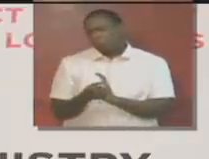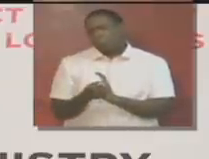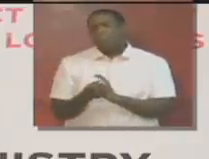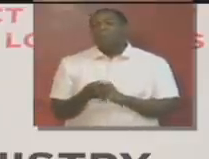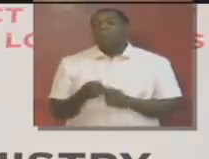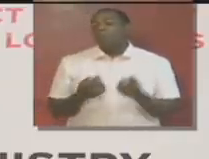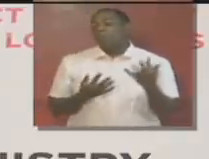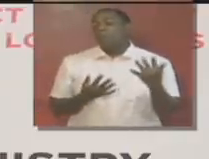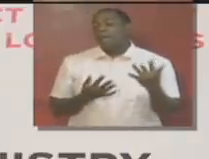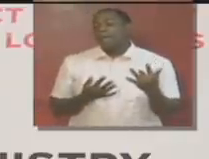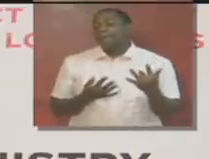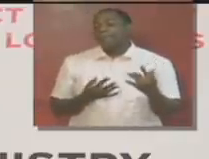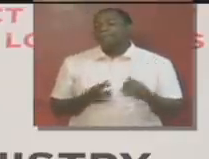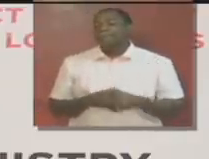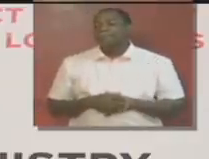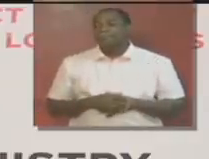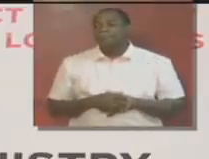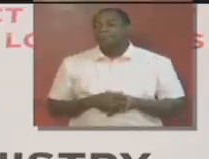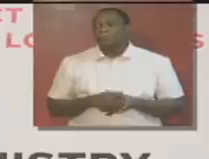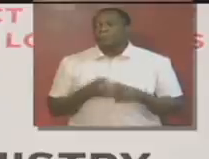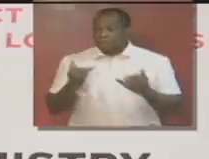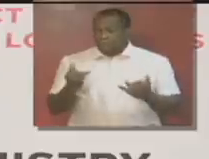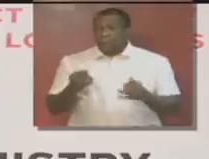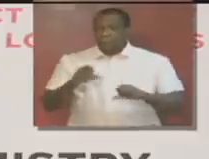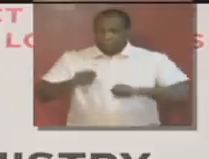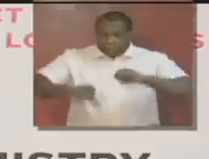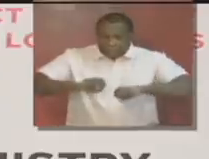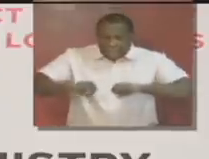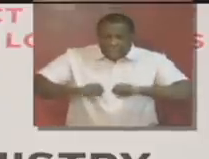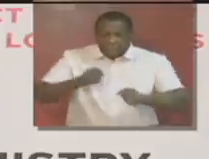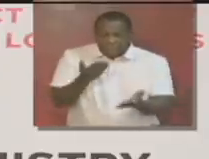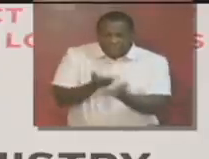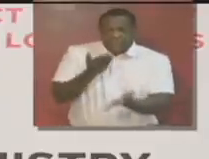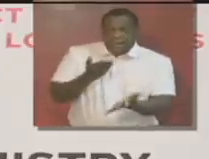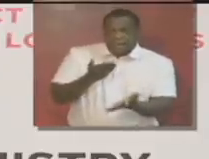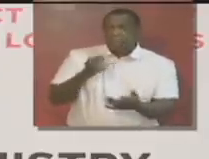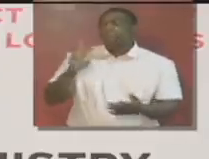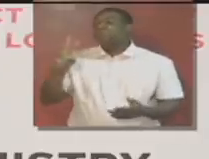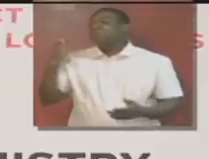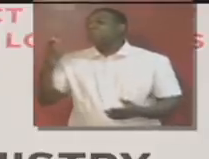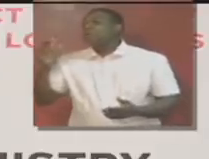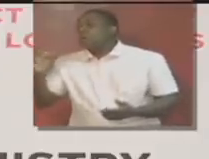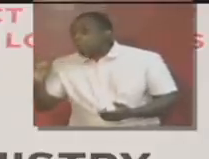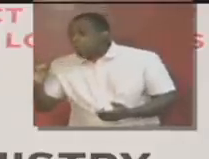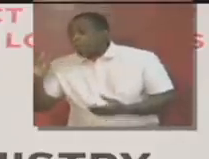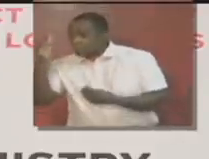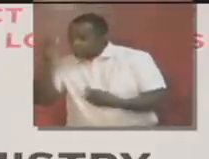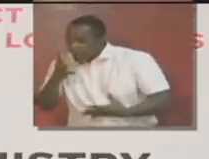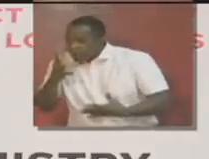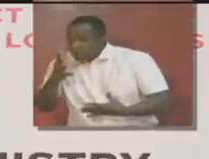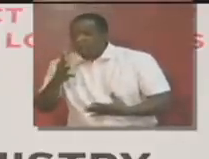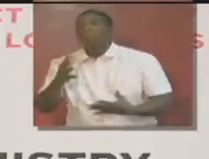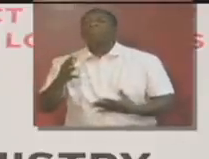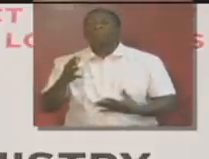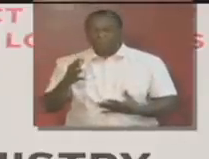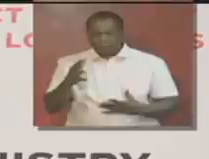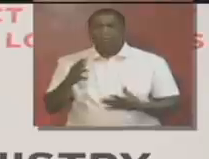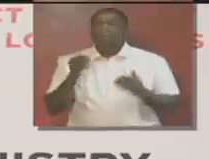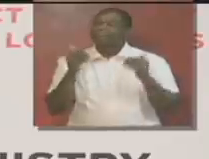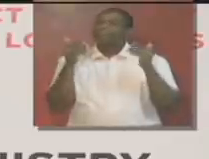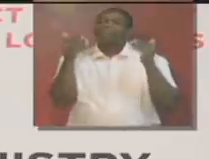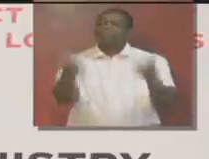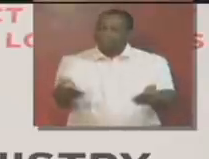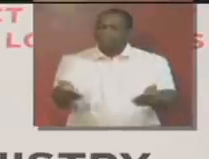current position, the current scientific evidence, and the current consensus from the WHO is that the vaccination programs as